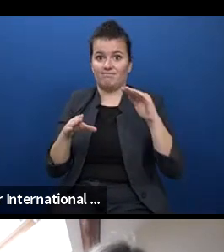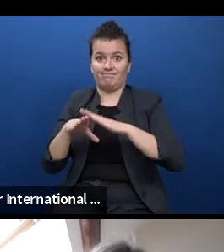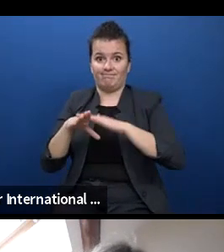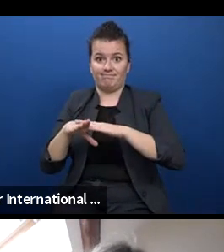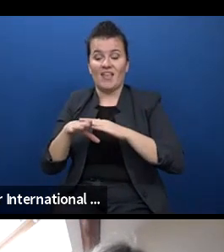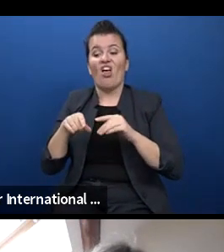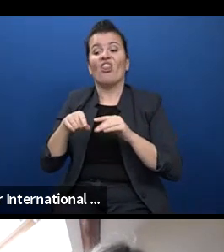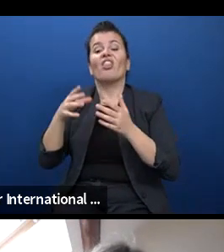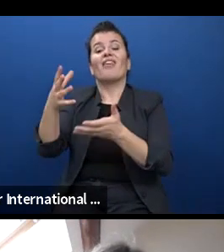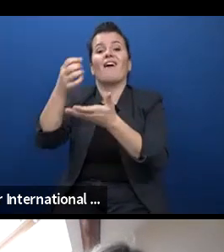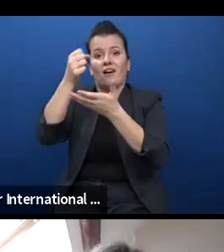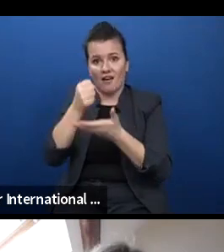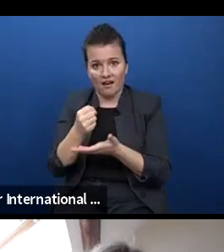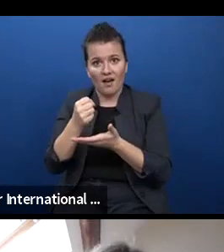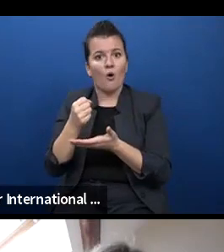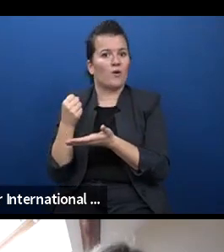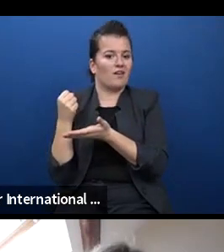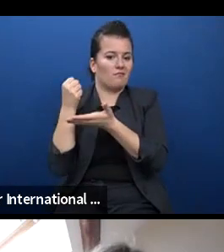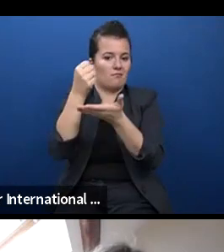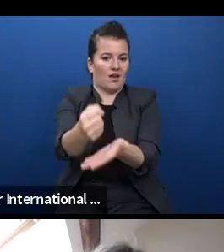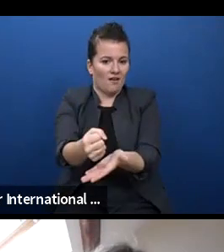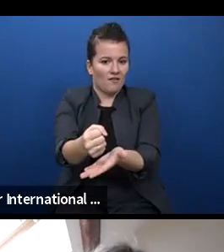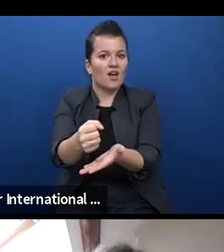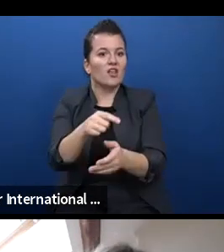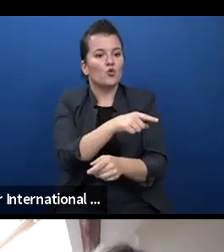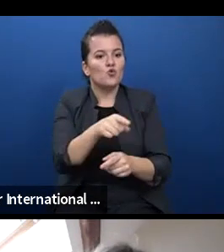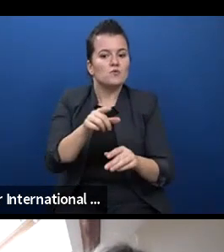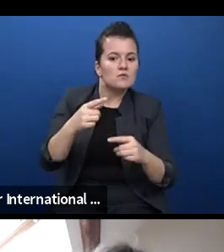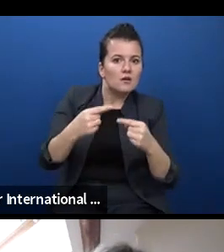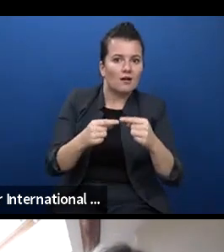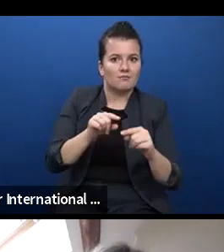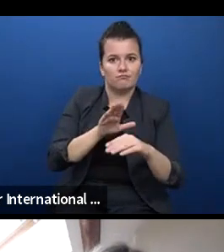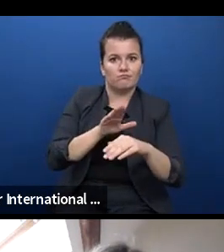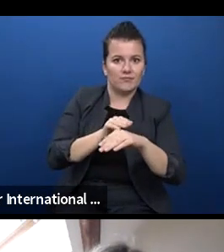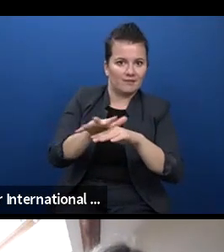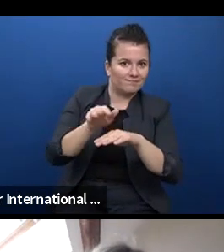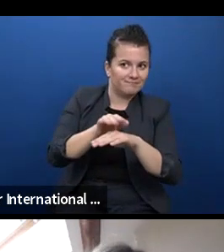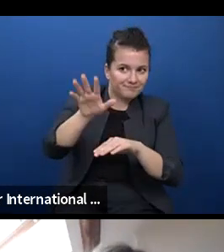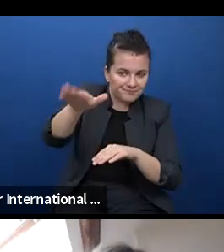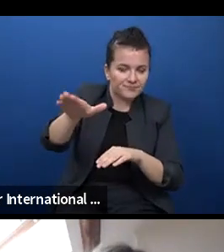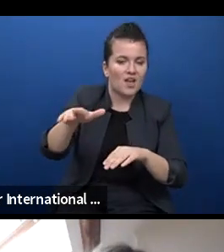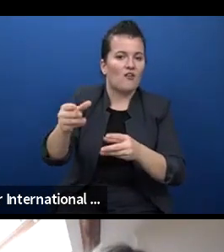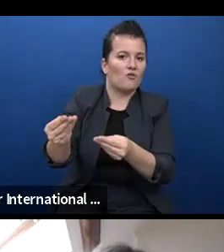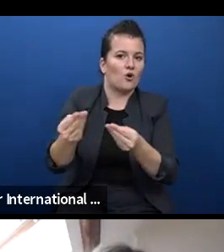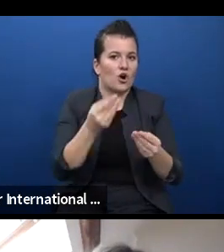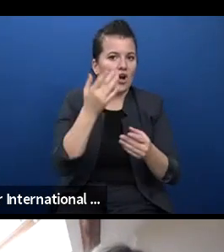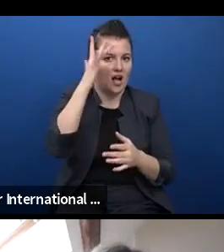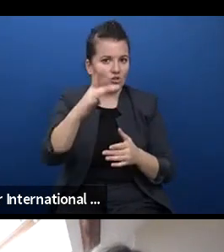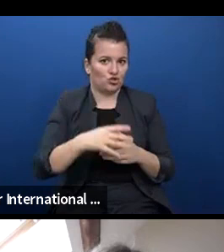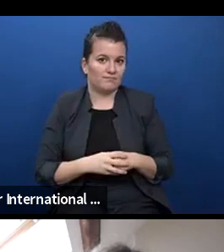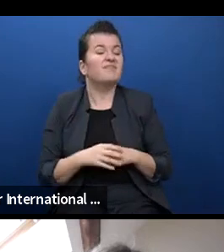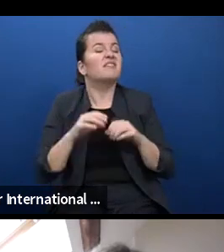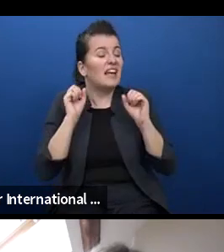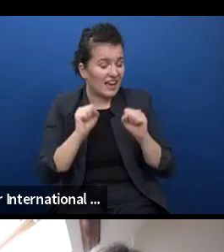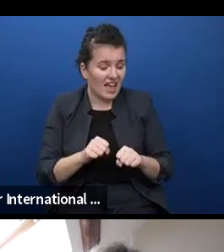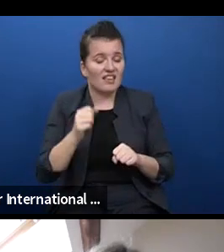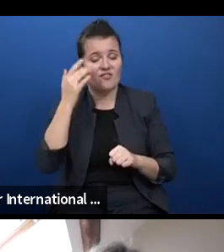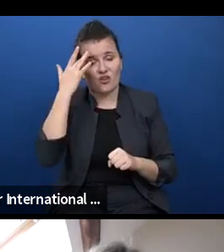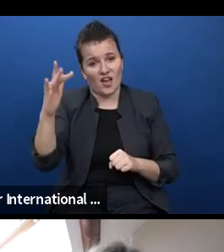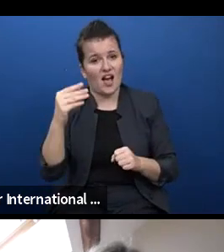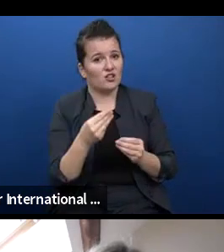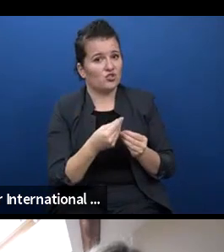money that we are allocating from the European Union. In every instance, there is somehow the possibility to use it for cultural purposes. It